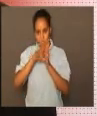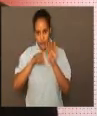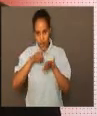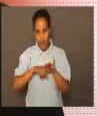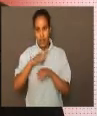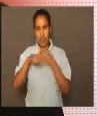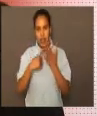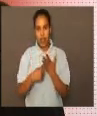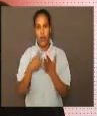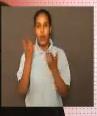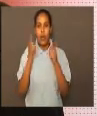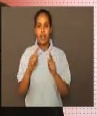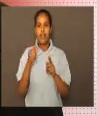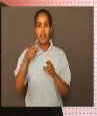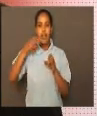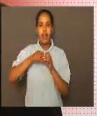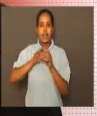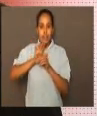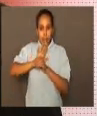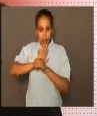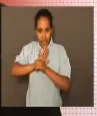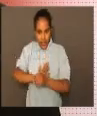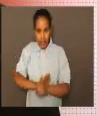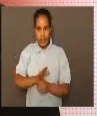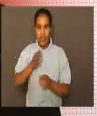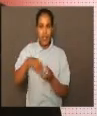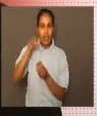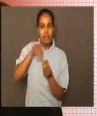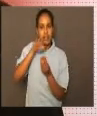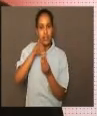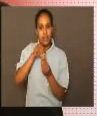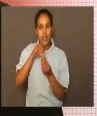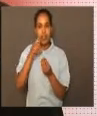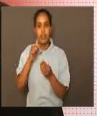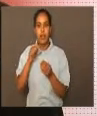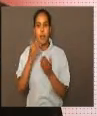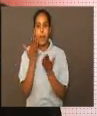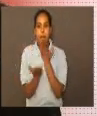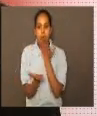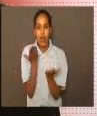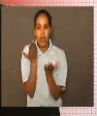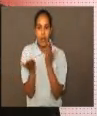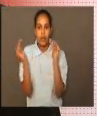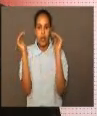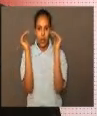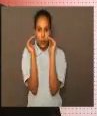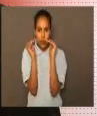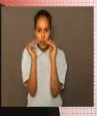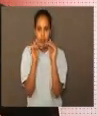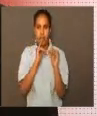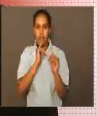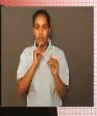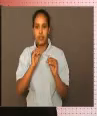Therefore, when the gas pressure is increased, the balance of equilibrium